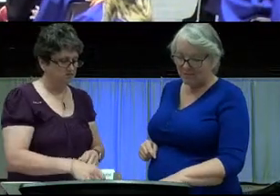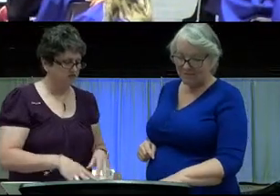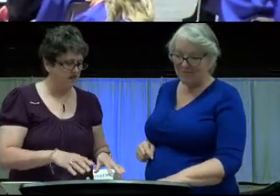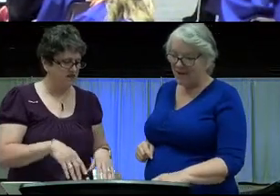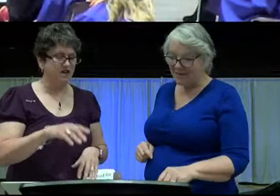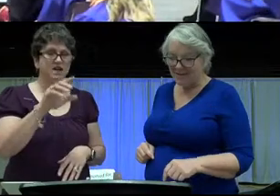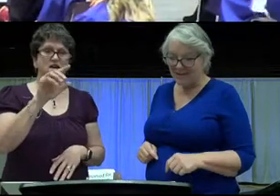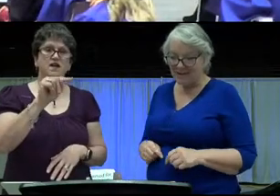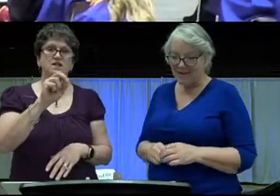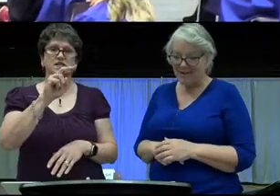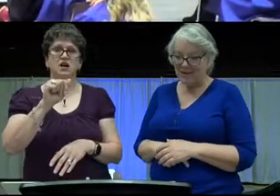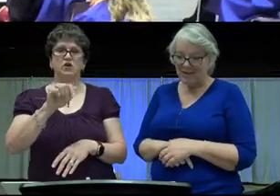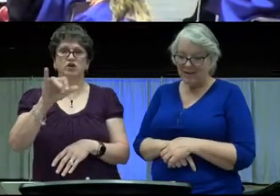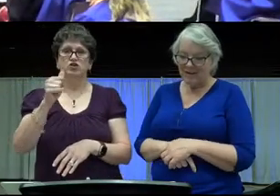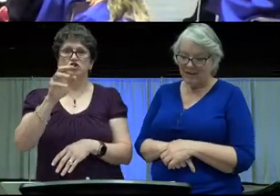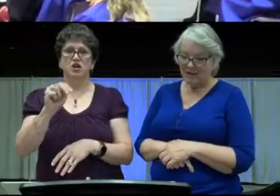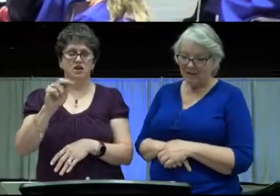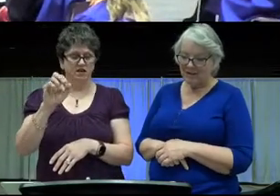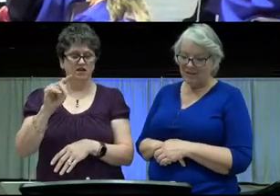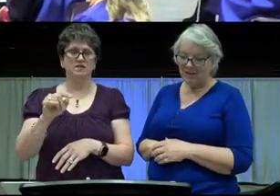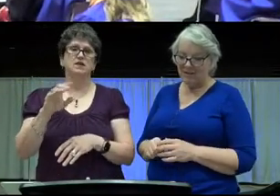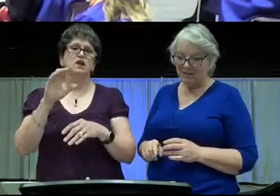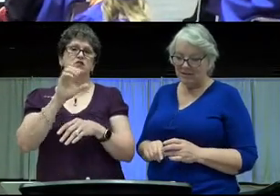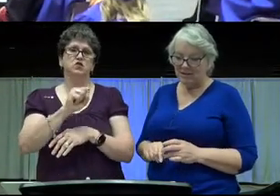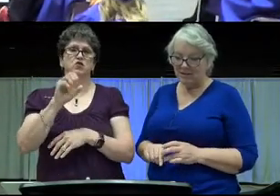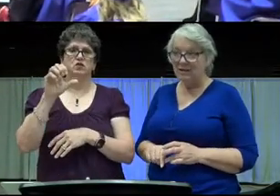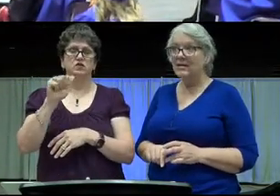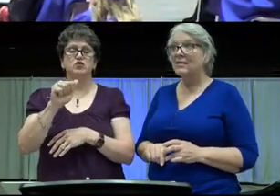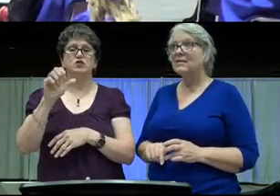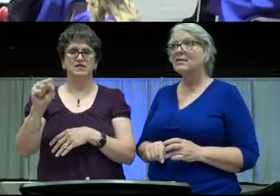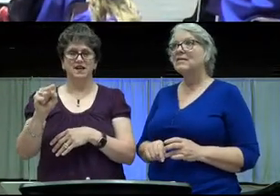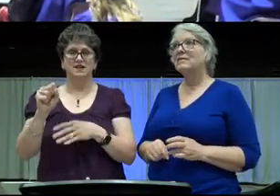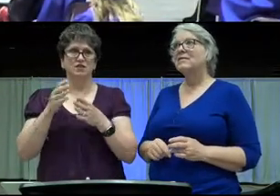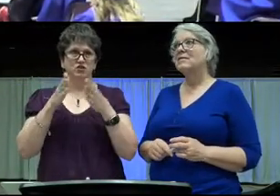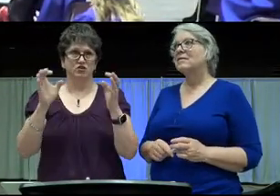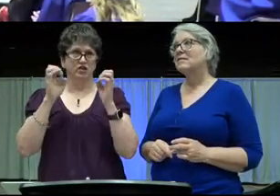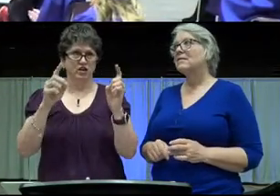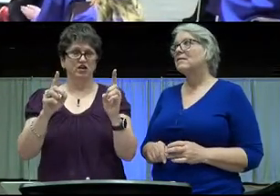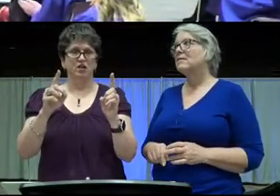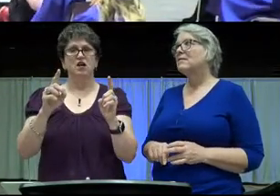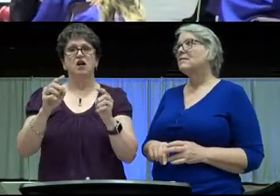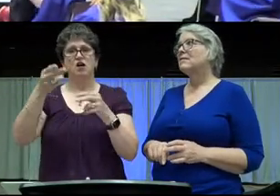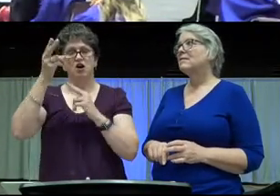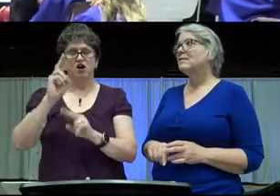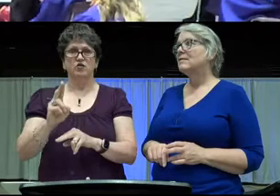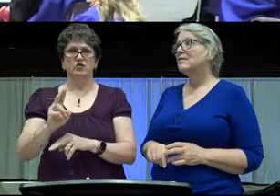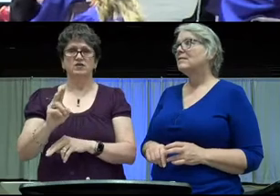Tara J. Goss, Associate of Science, General Education, Honors, Phi Theta Kappa.